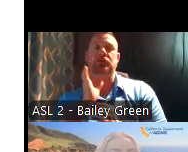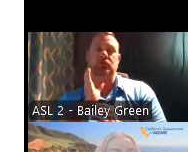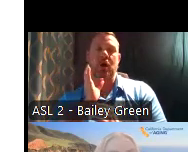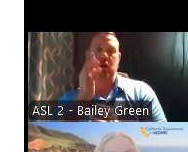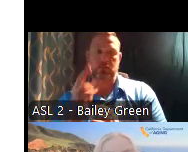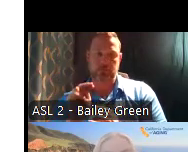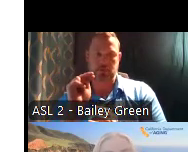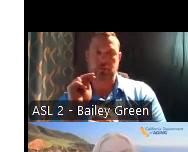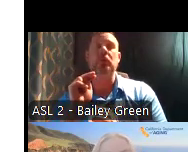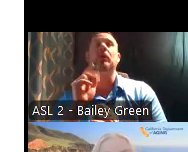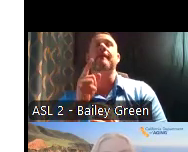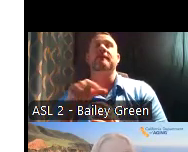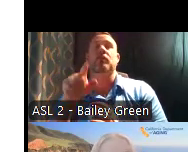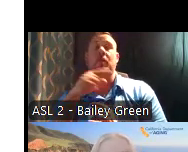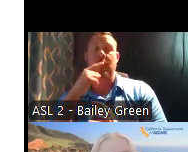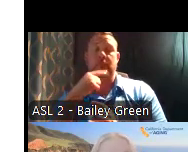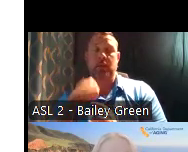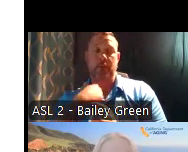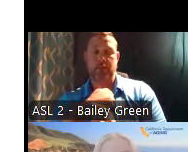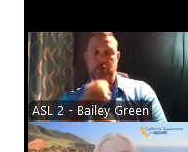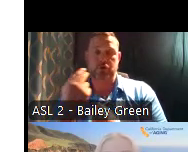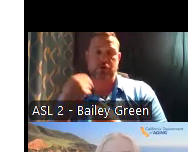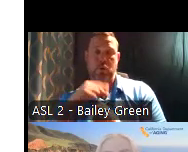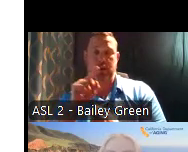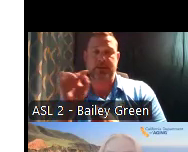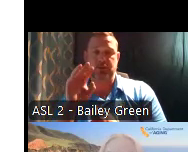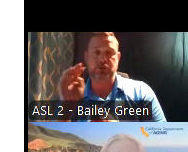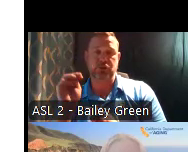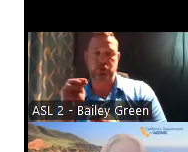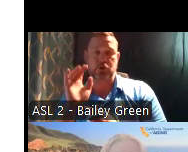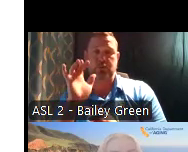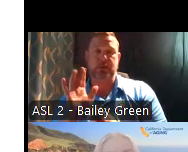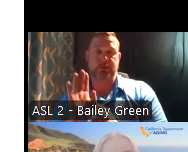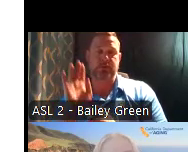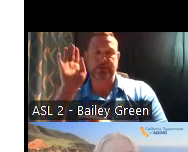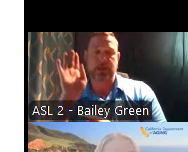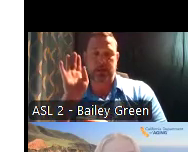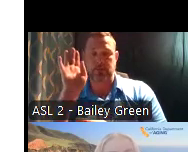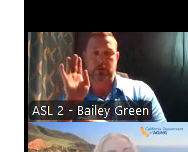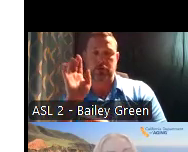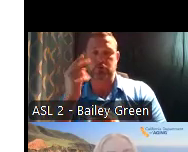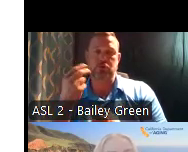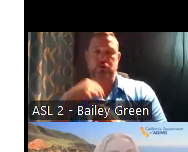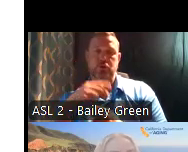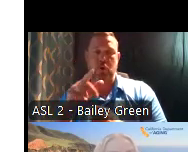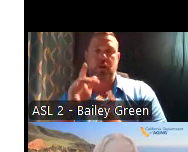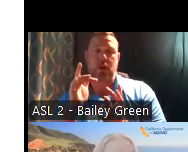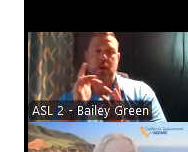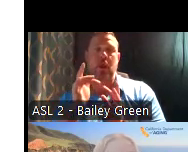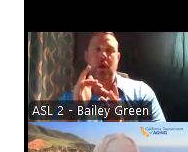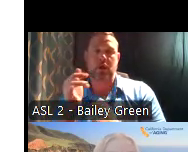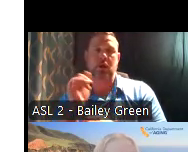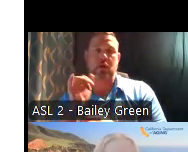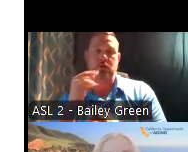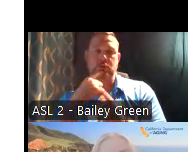If you are a public member and you're joining via Zoom, click the raise hand button to join the line, and we will also